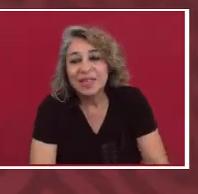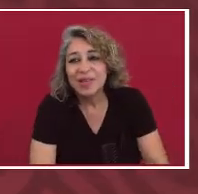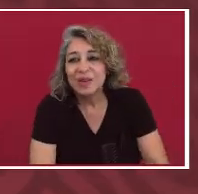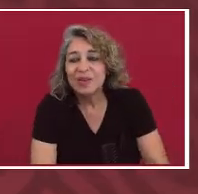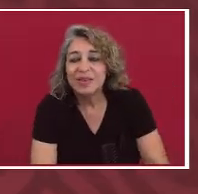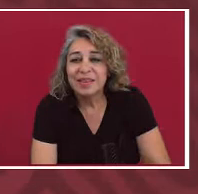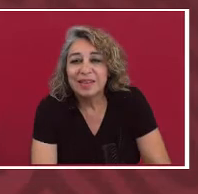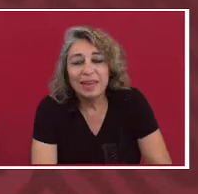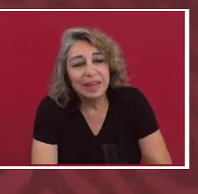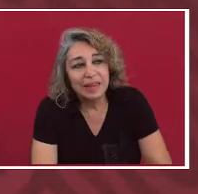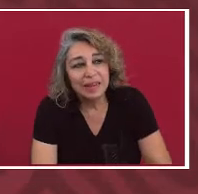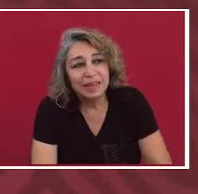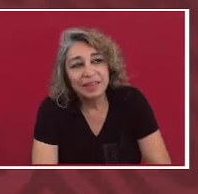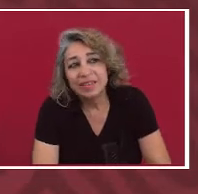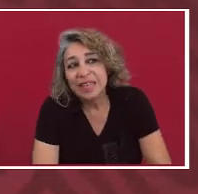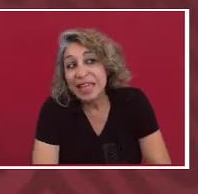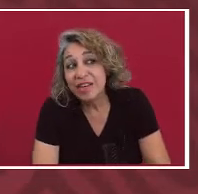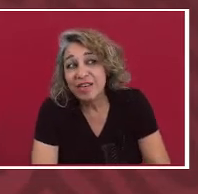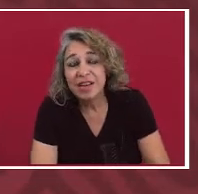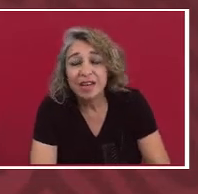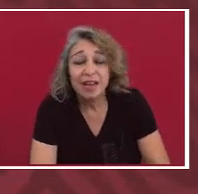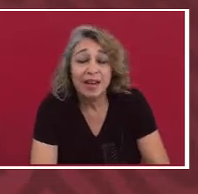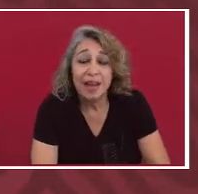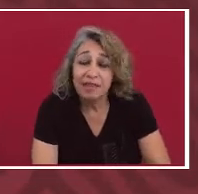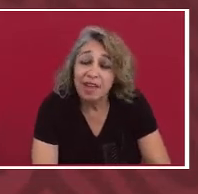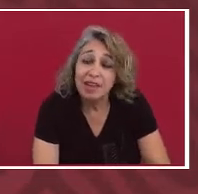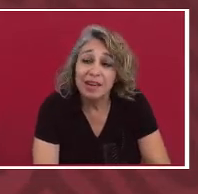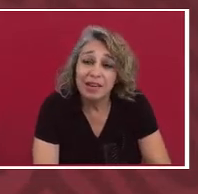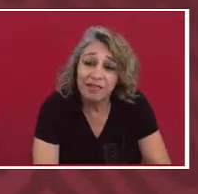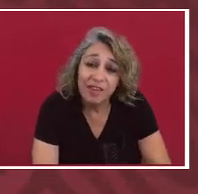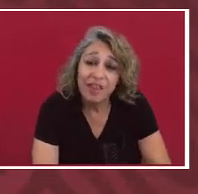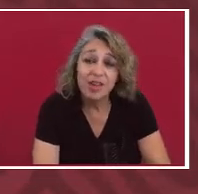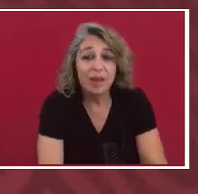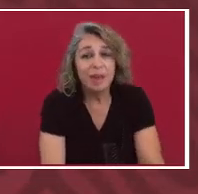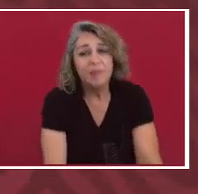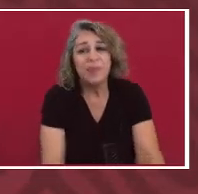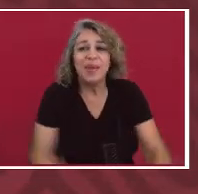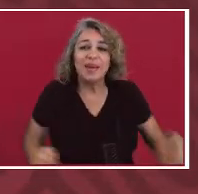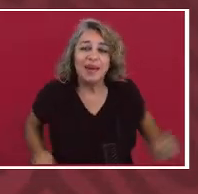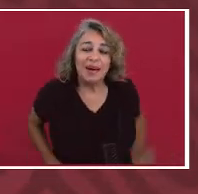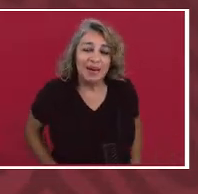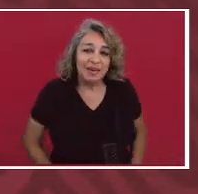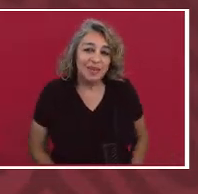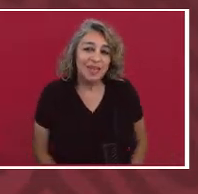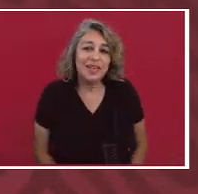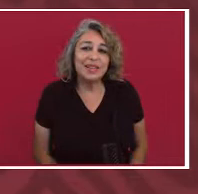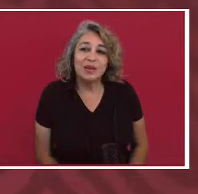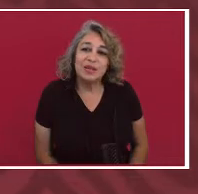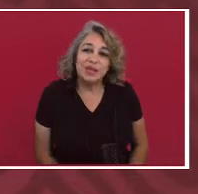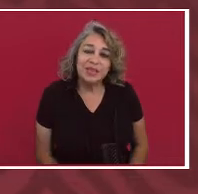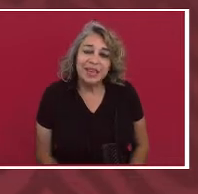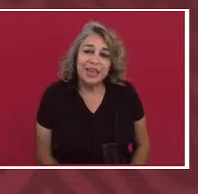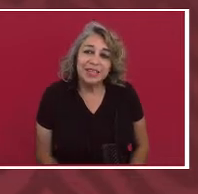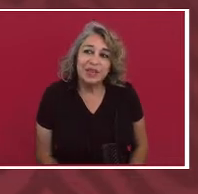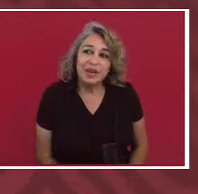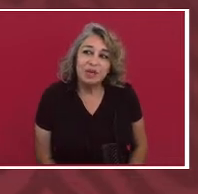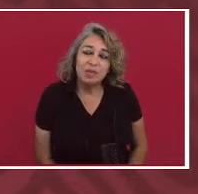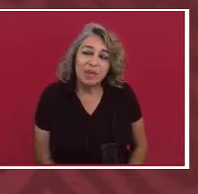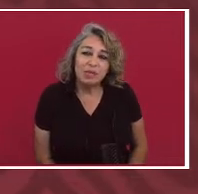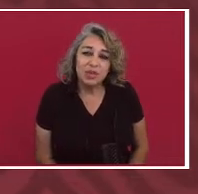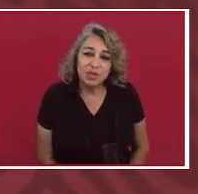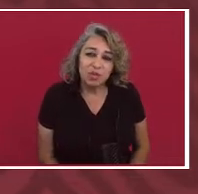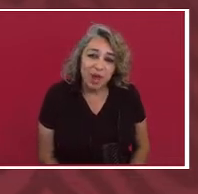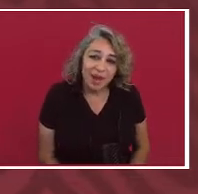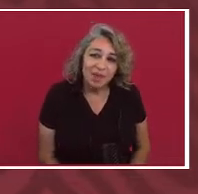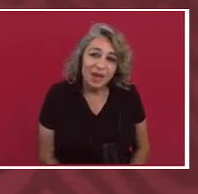anyway, so later on, I've got a very big thing to go to today, so I won't be